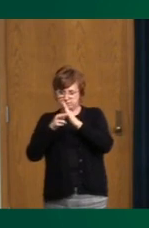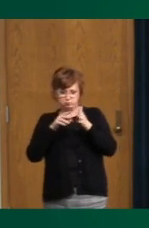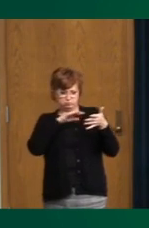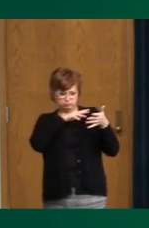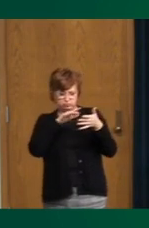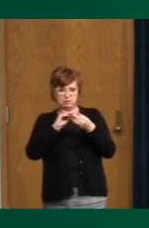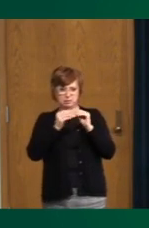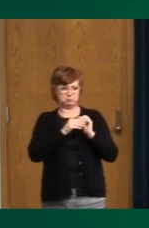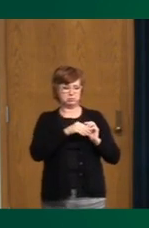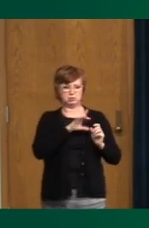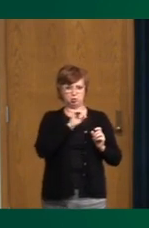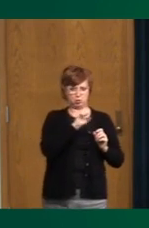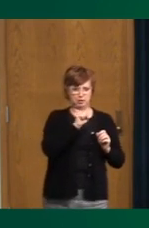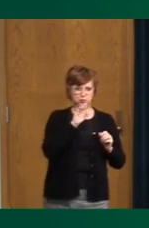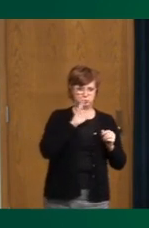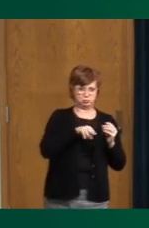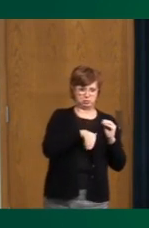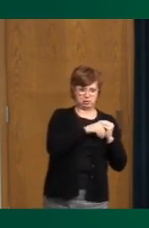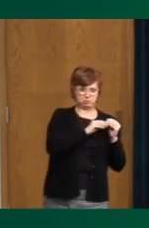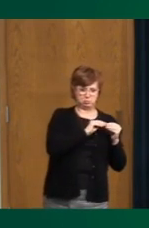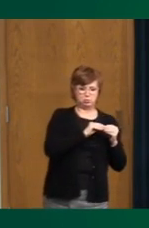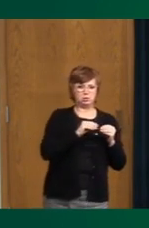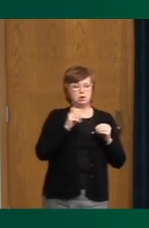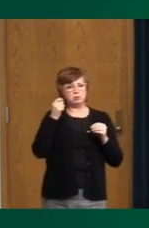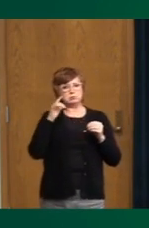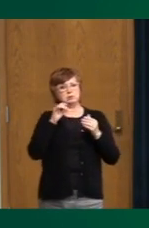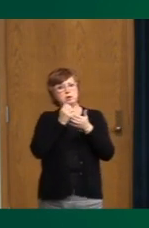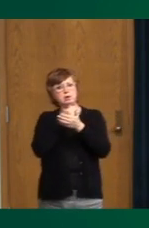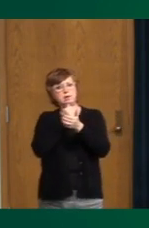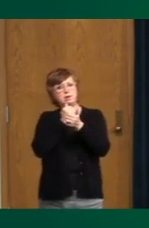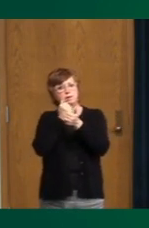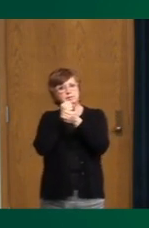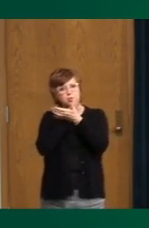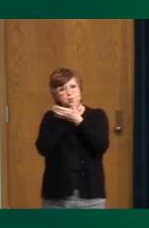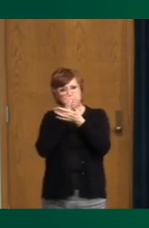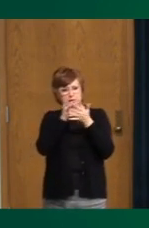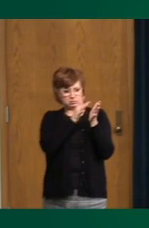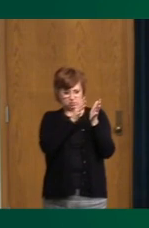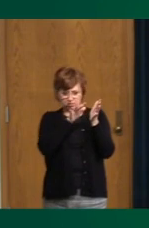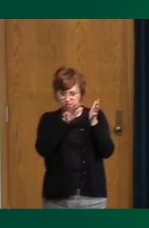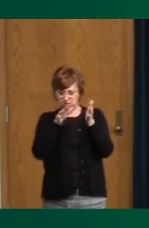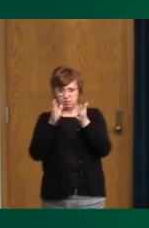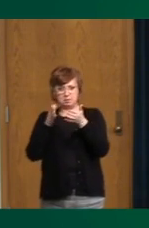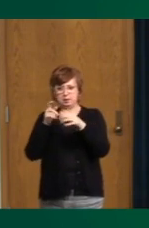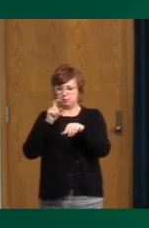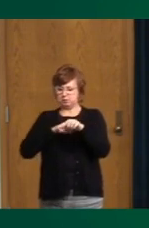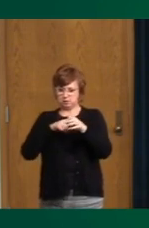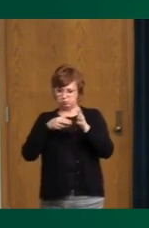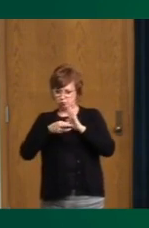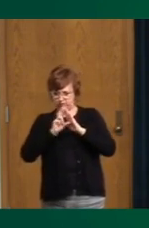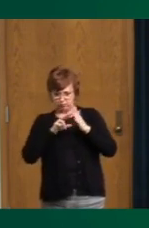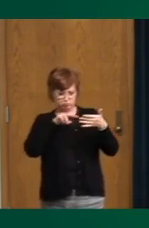this, these measures could be removed, they could be revised, or they could be renewed.